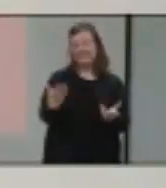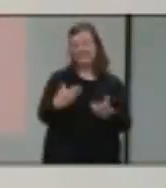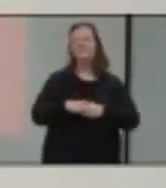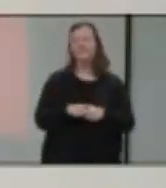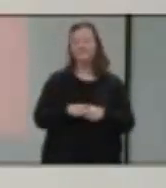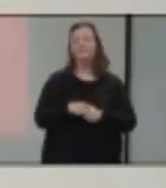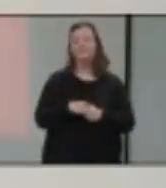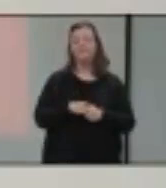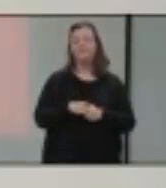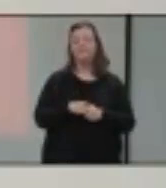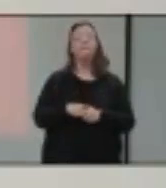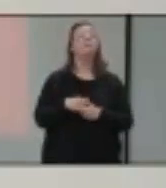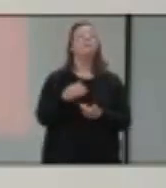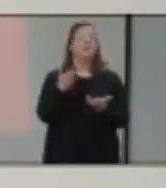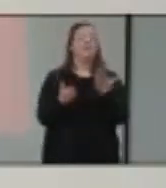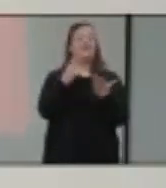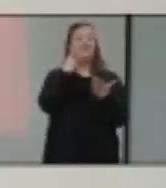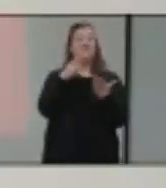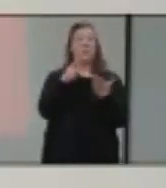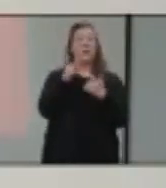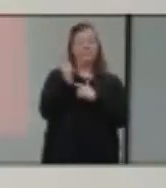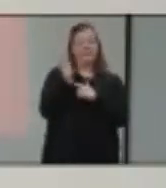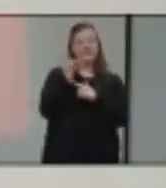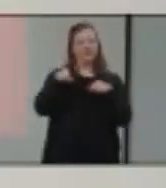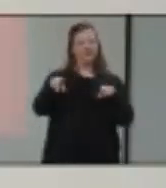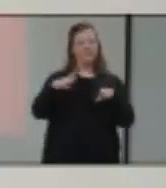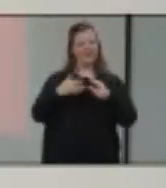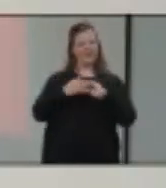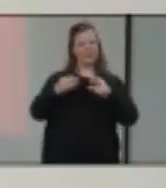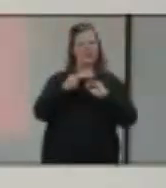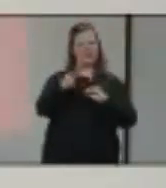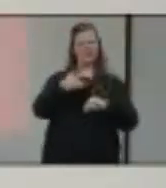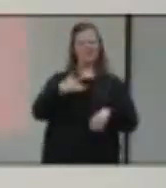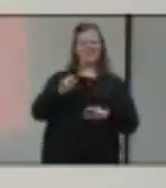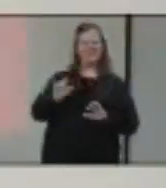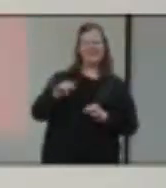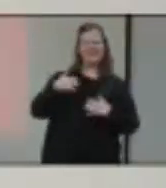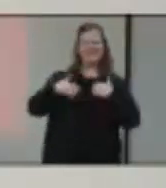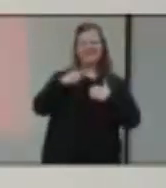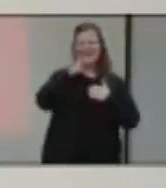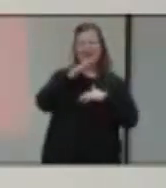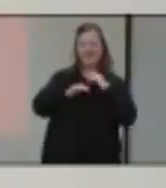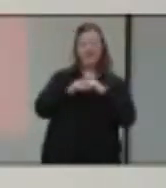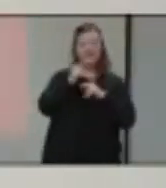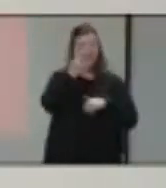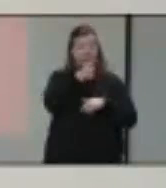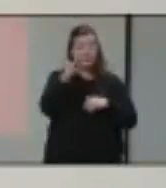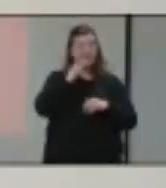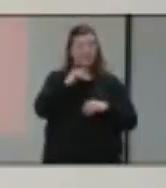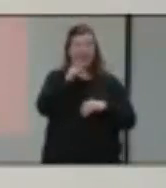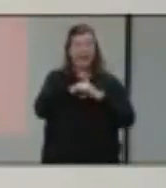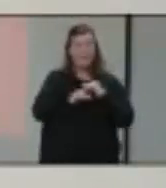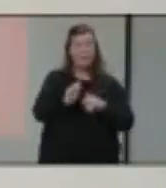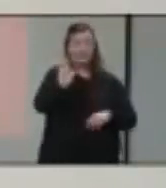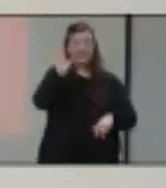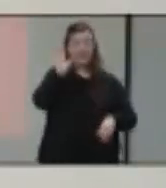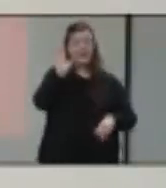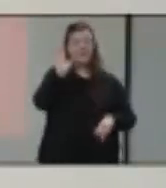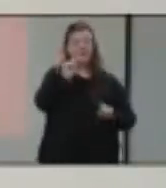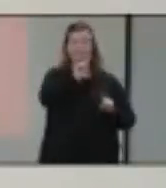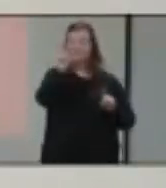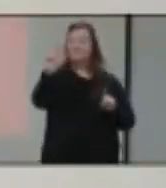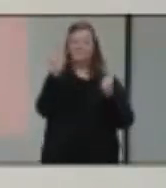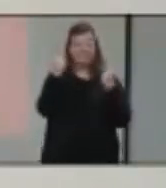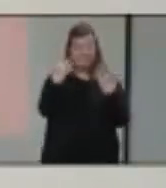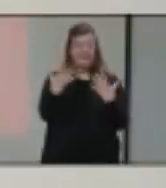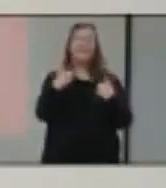that maybe for a second during that story, you felt a little bit uncomfortable. Raise your hand if you did. I know, I did